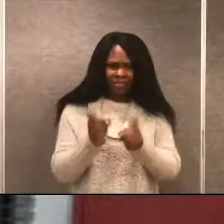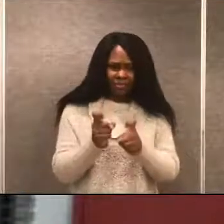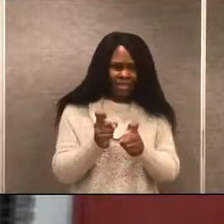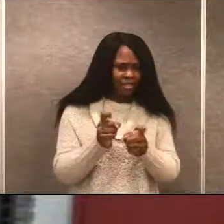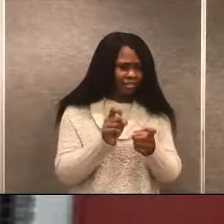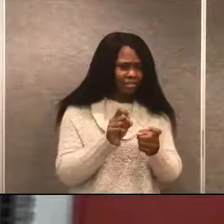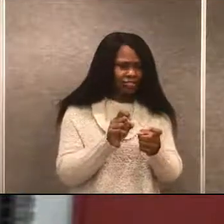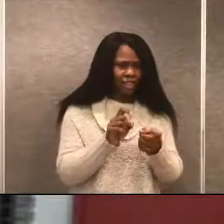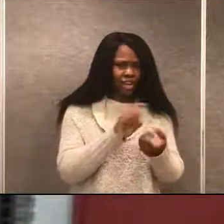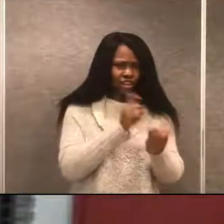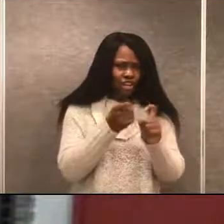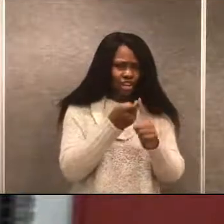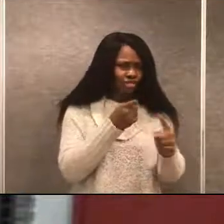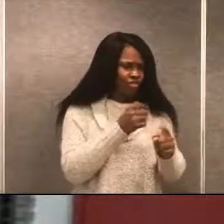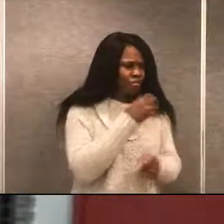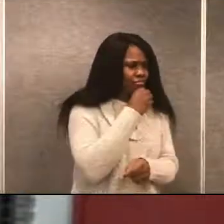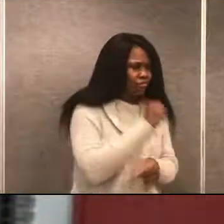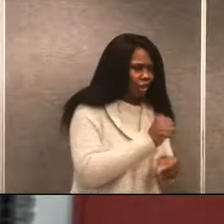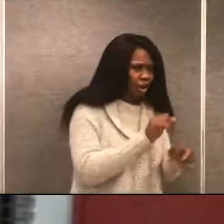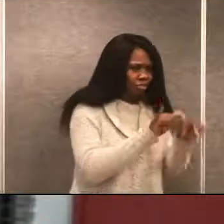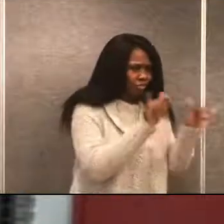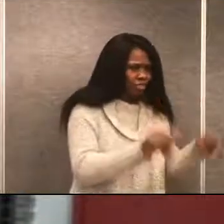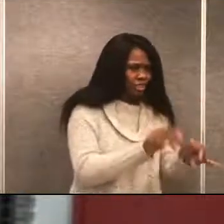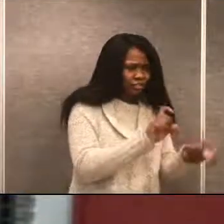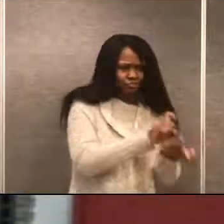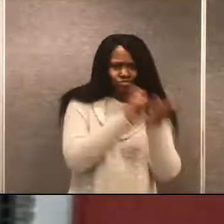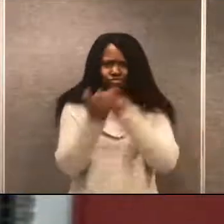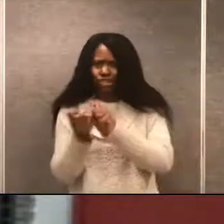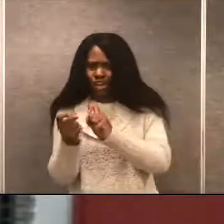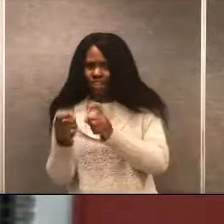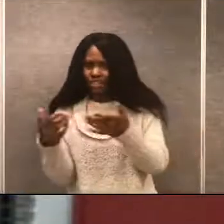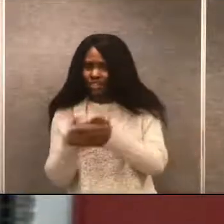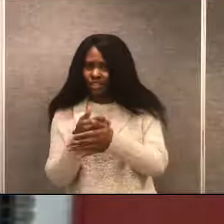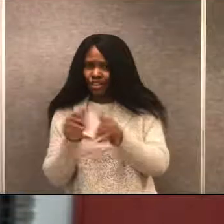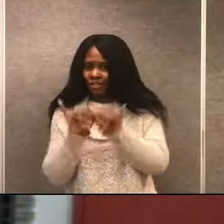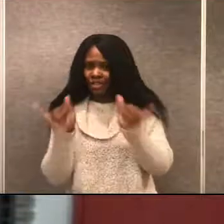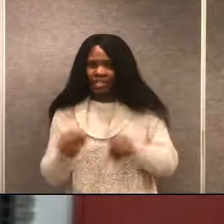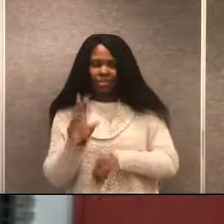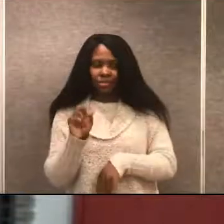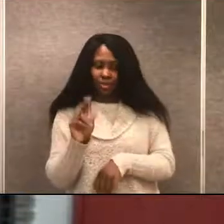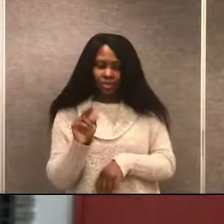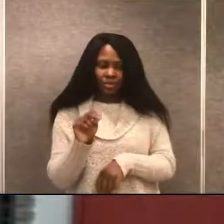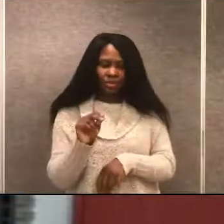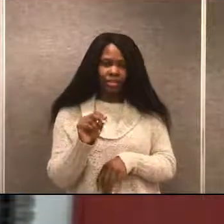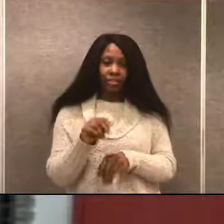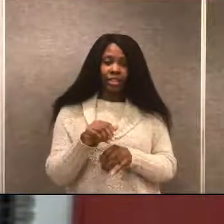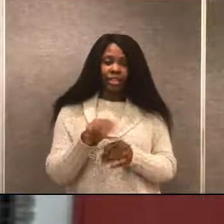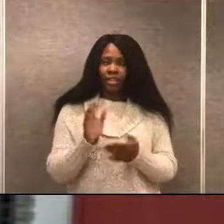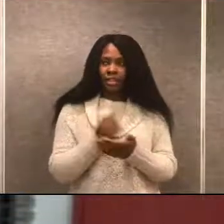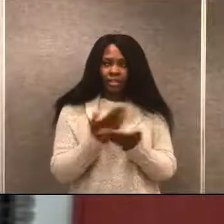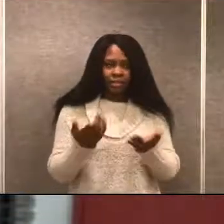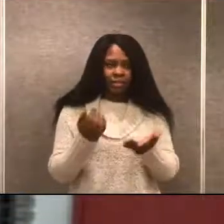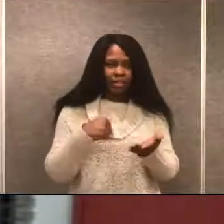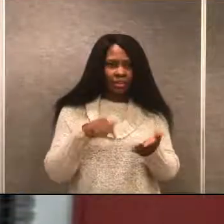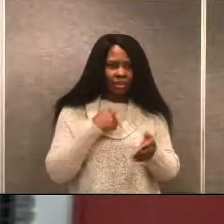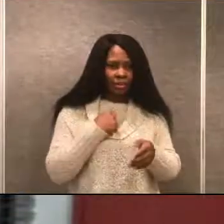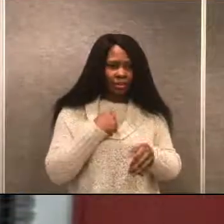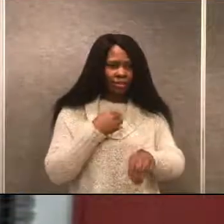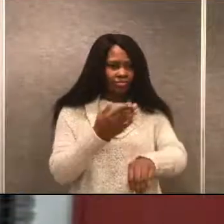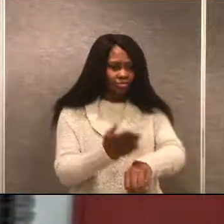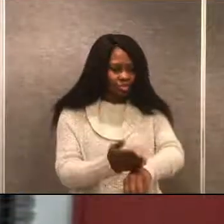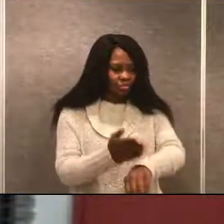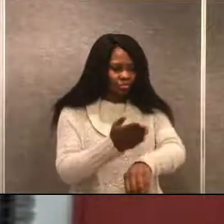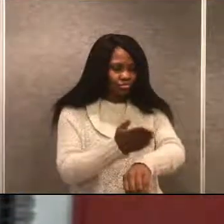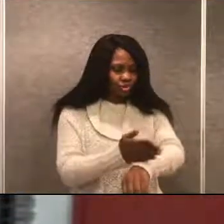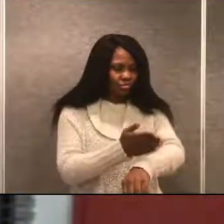we'll go straight to Schoology and we're not going to do Google Classroom. This has been something that's been gradually going